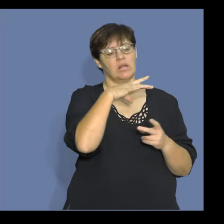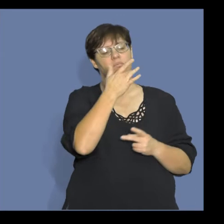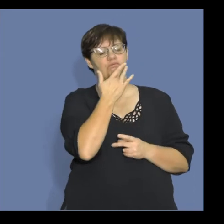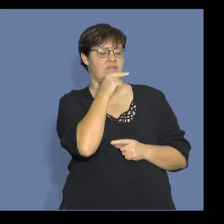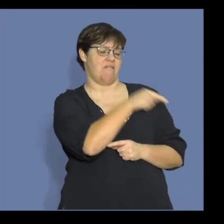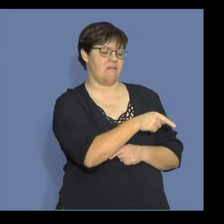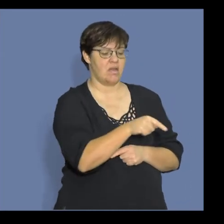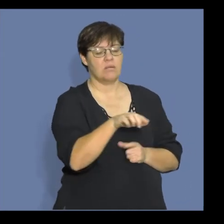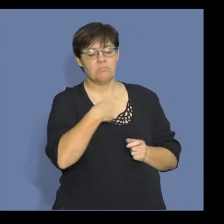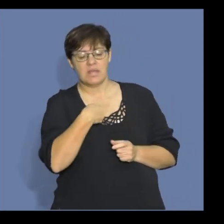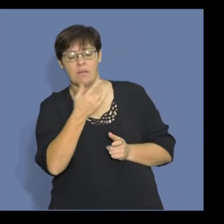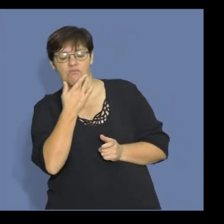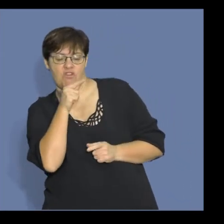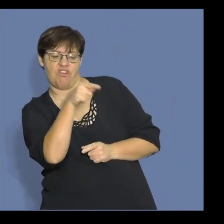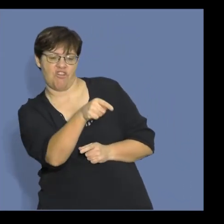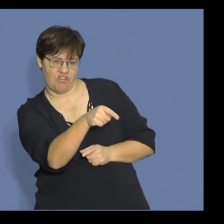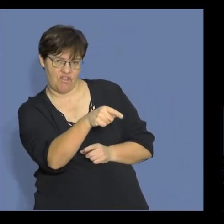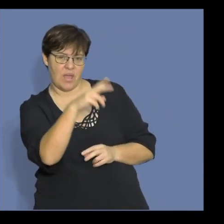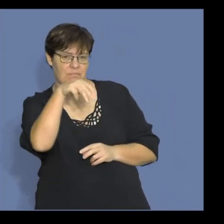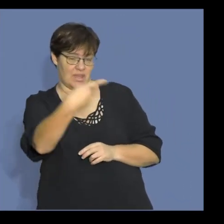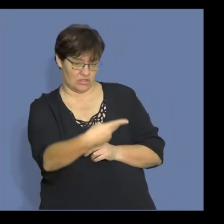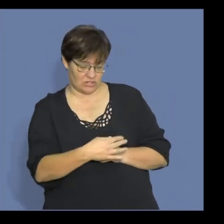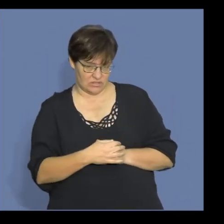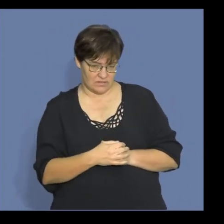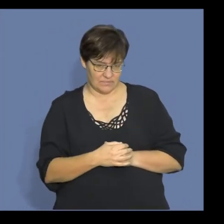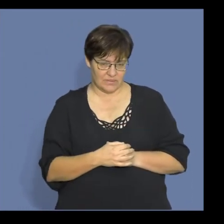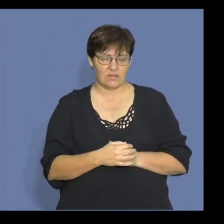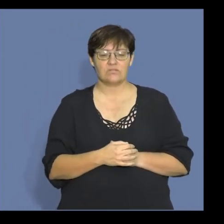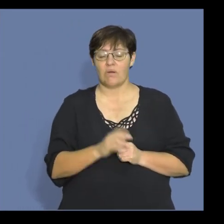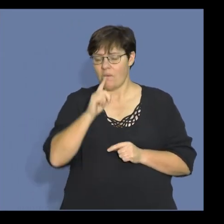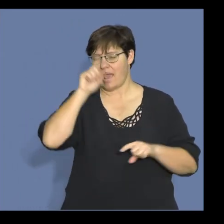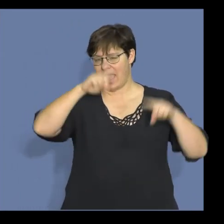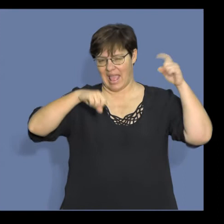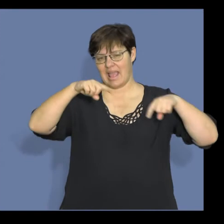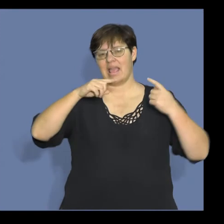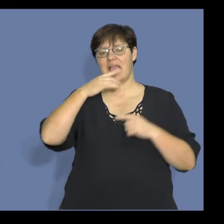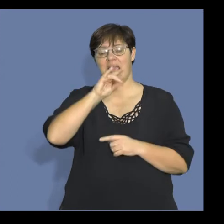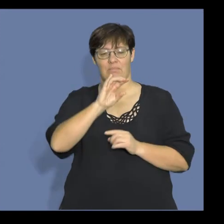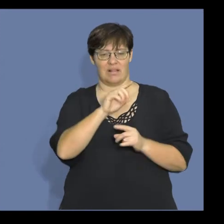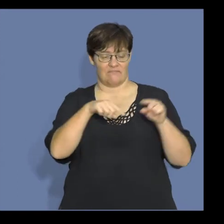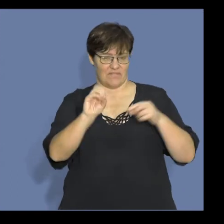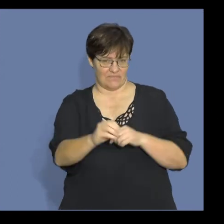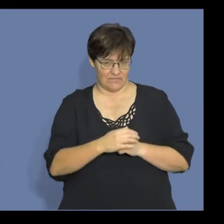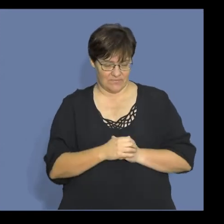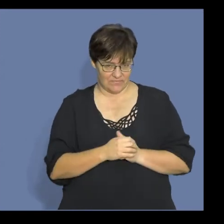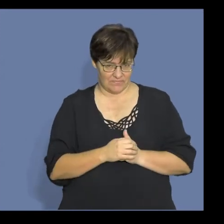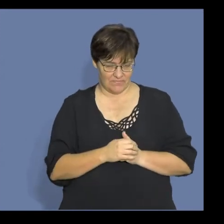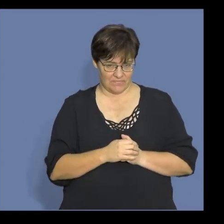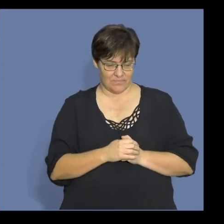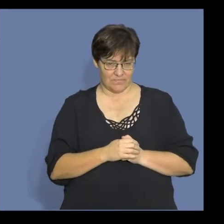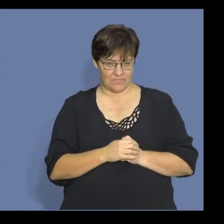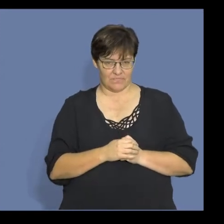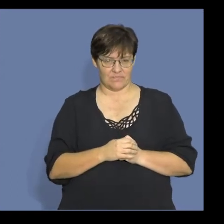samples were taken with different pHs, and it was done to determine at which pH range the different soil sample animals would prefer to